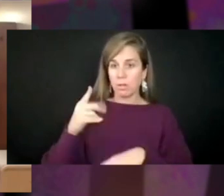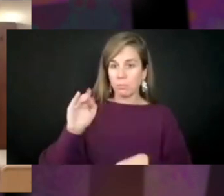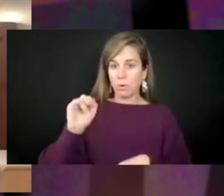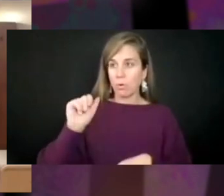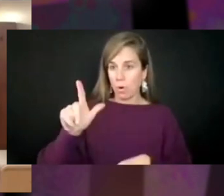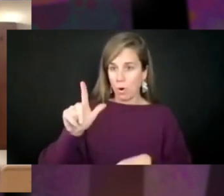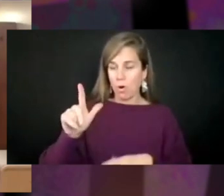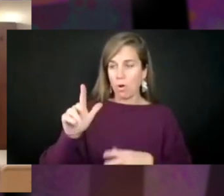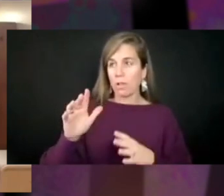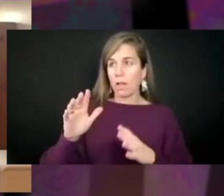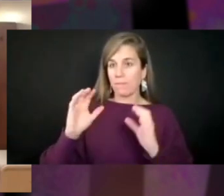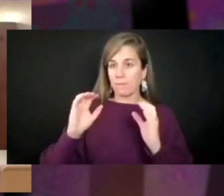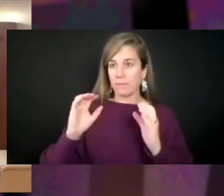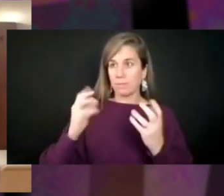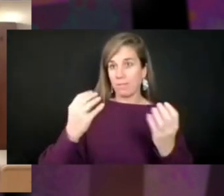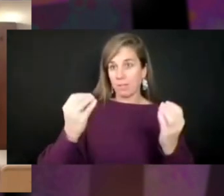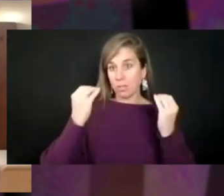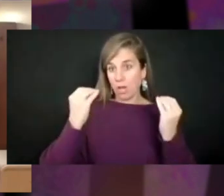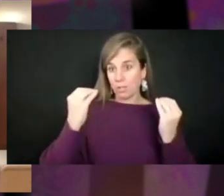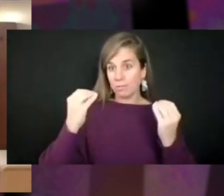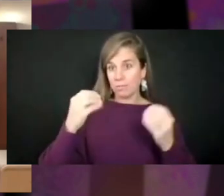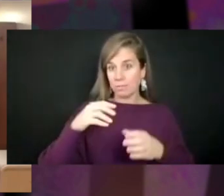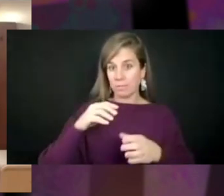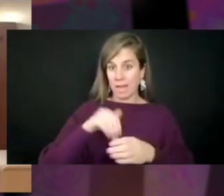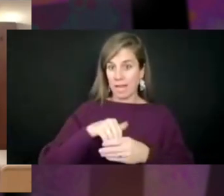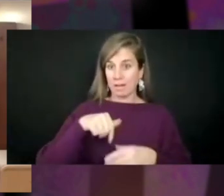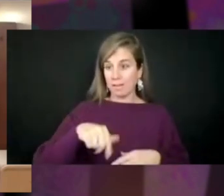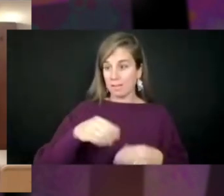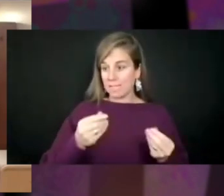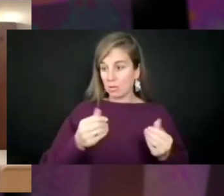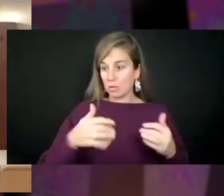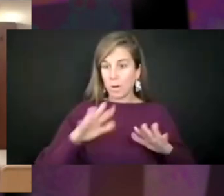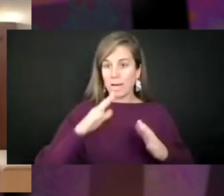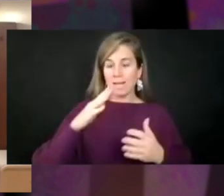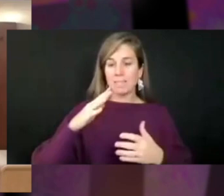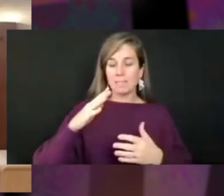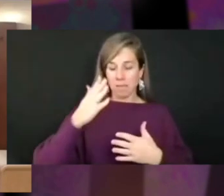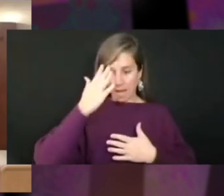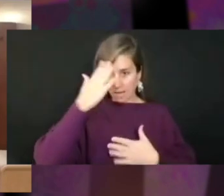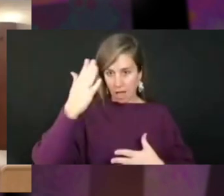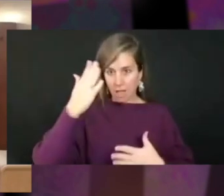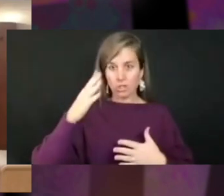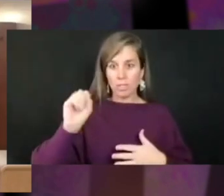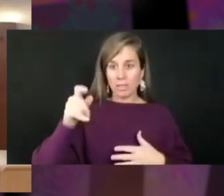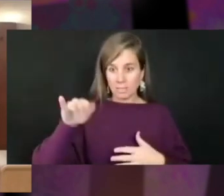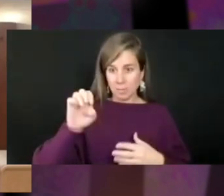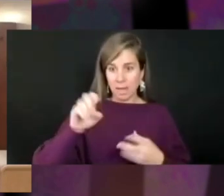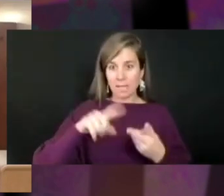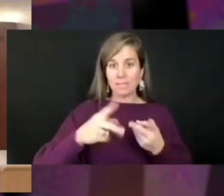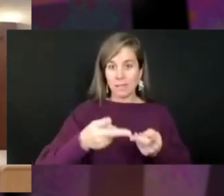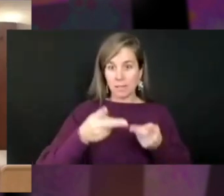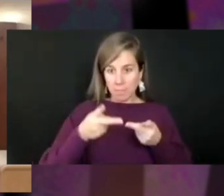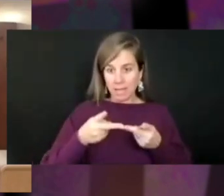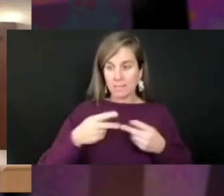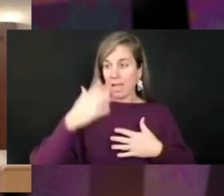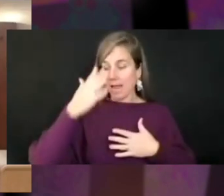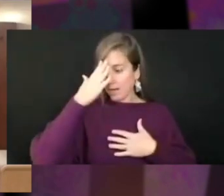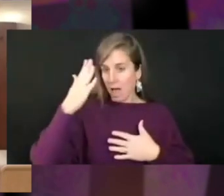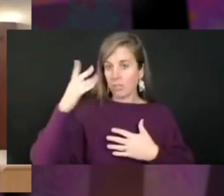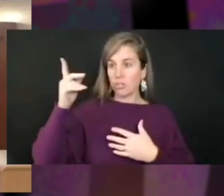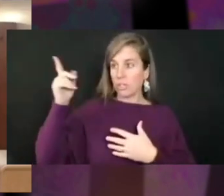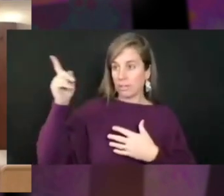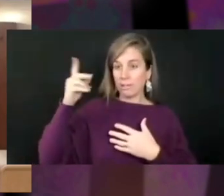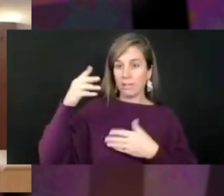in Coast Salish territory, is, you know, acknowledging the space and the place, acknowledging the